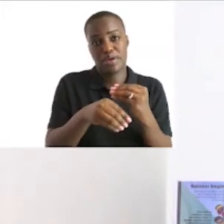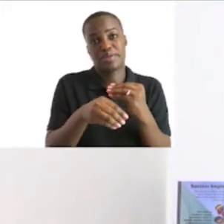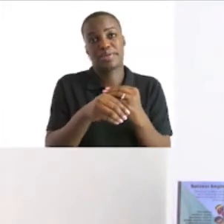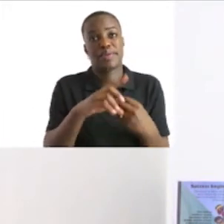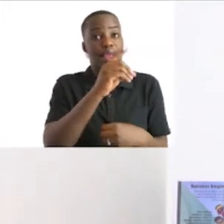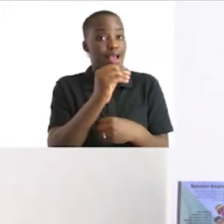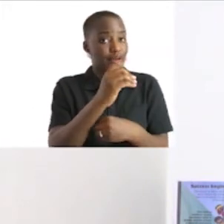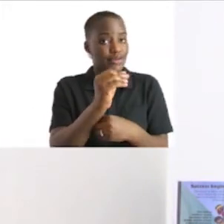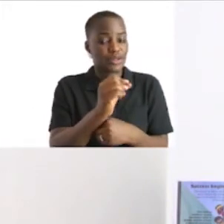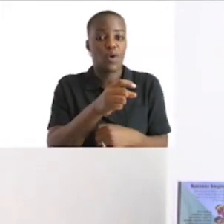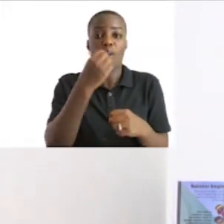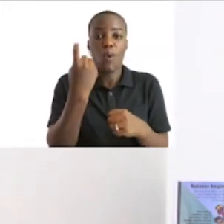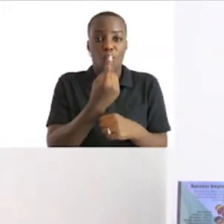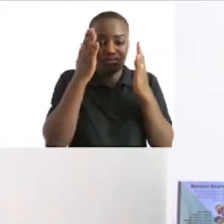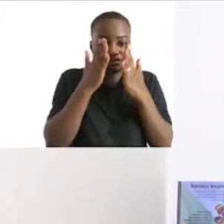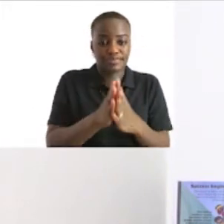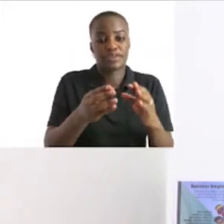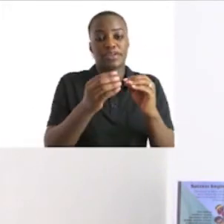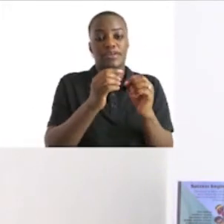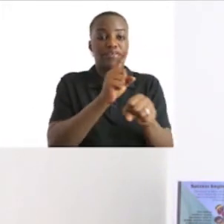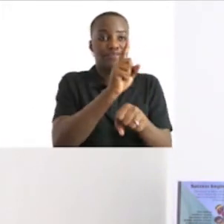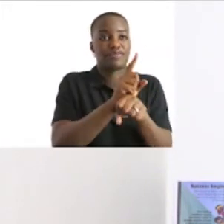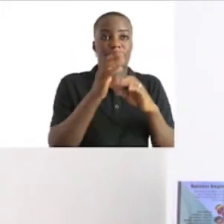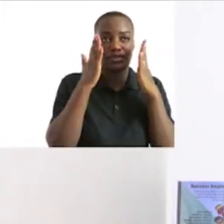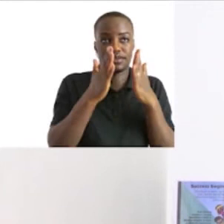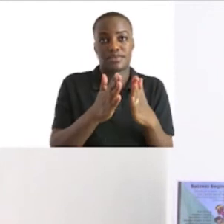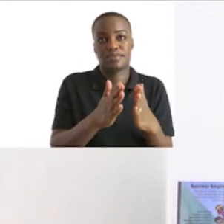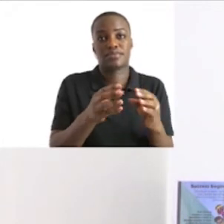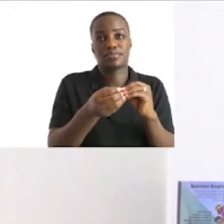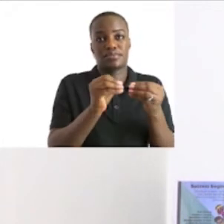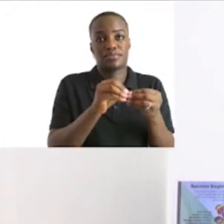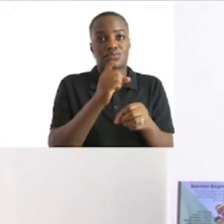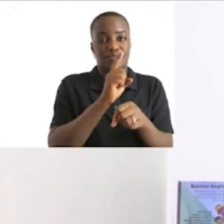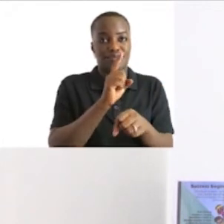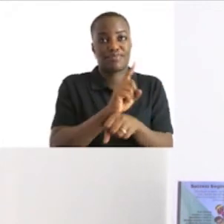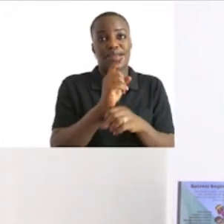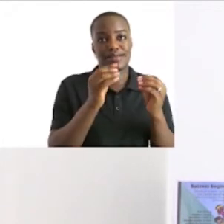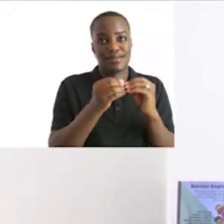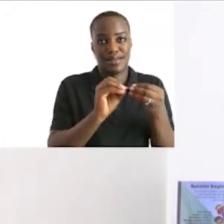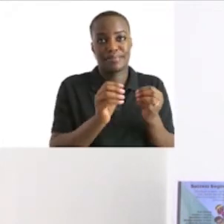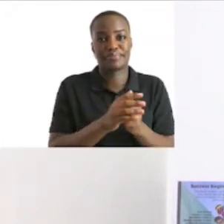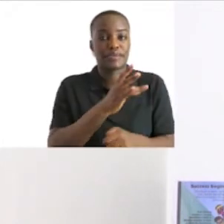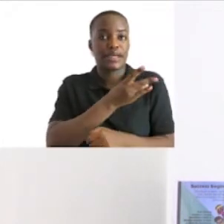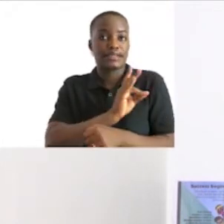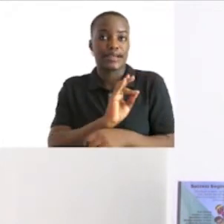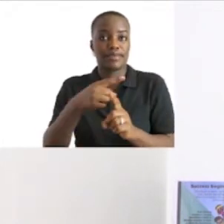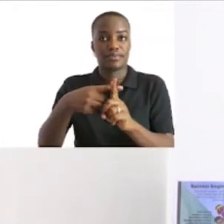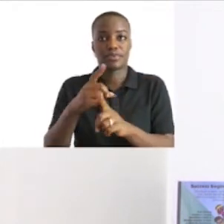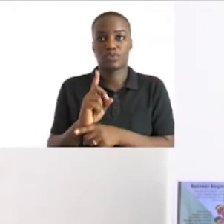numbers, we look at the first digit. So it now says 7 plus